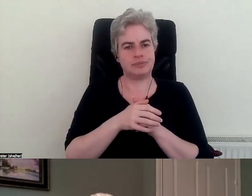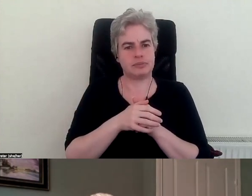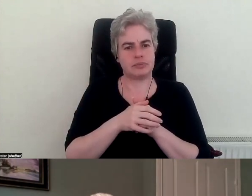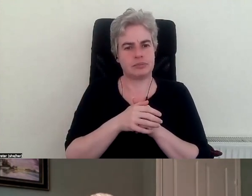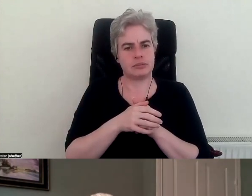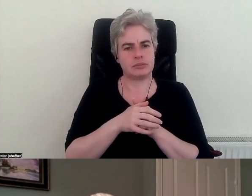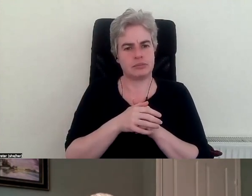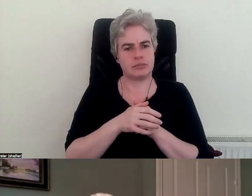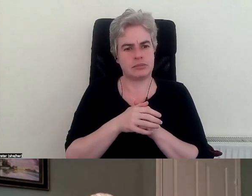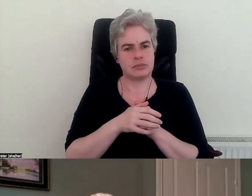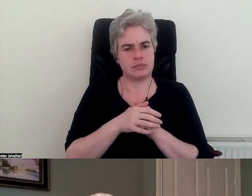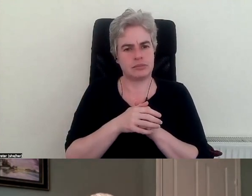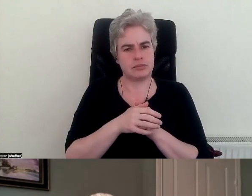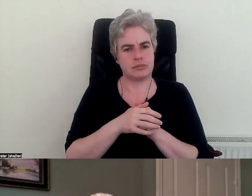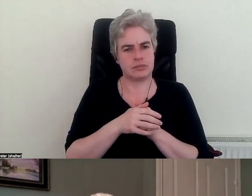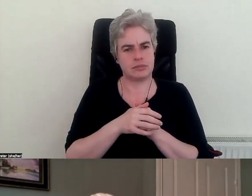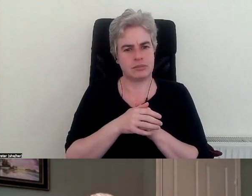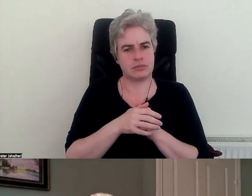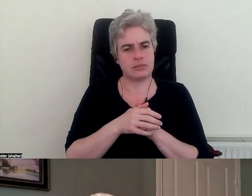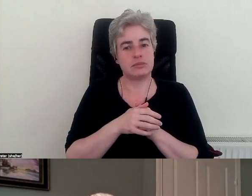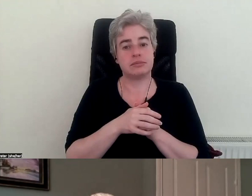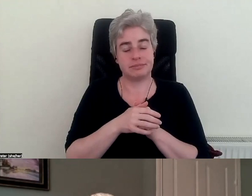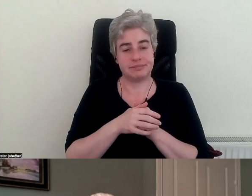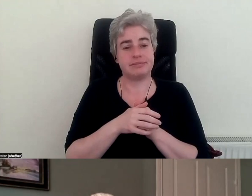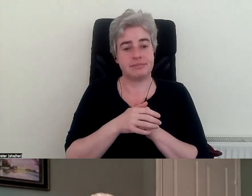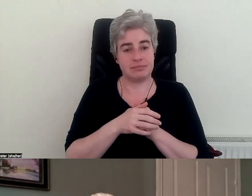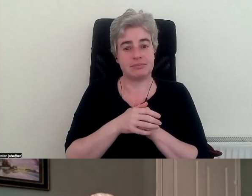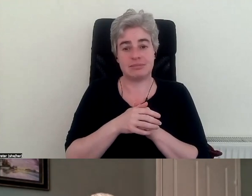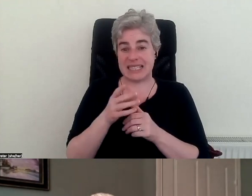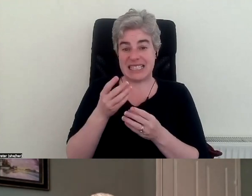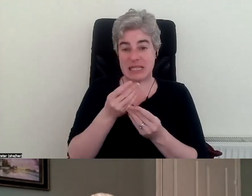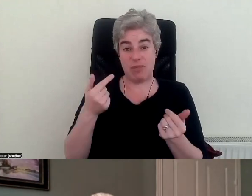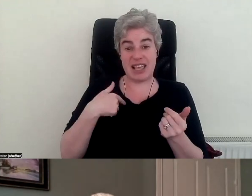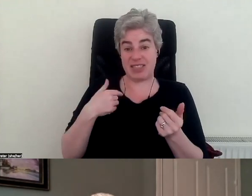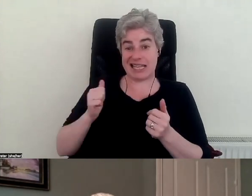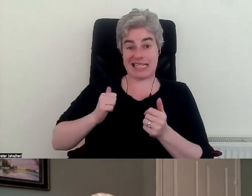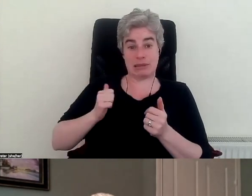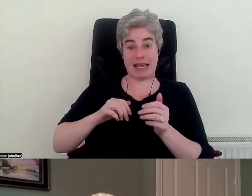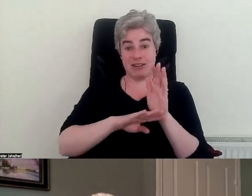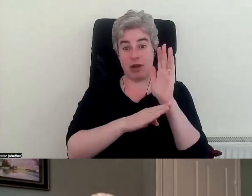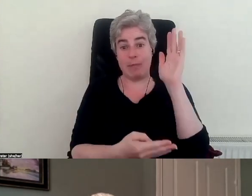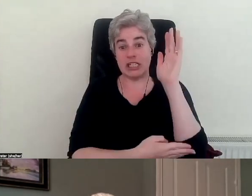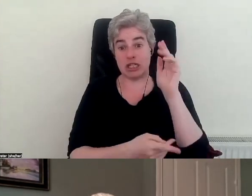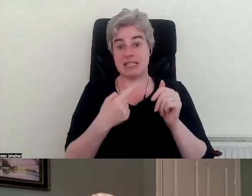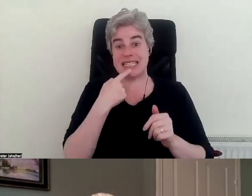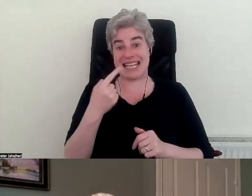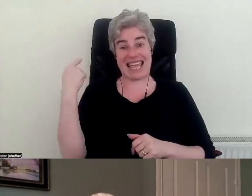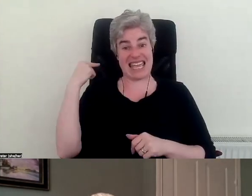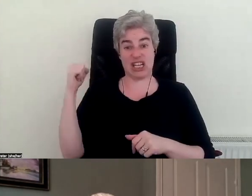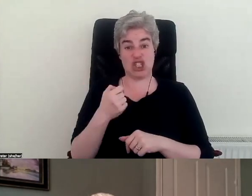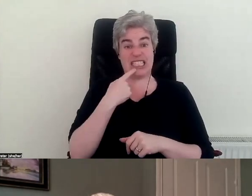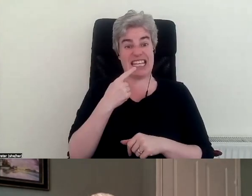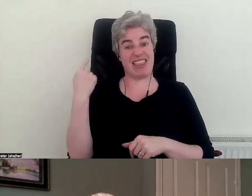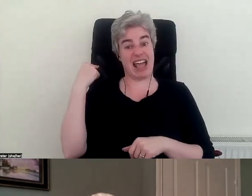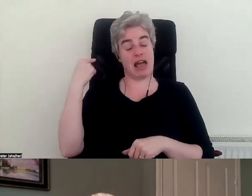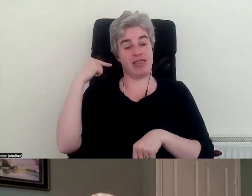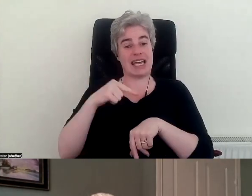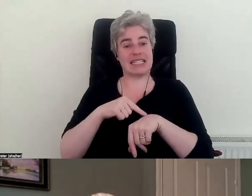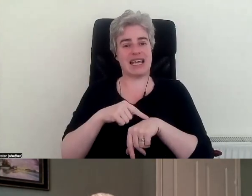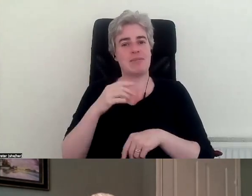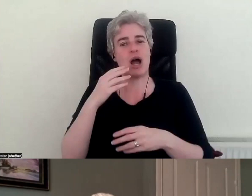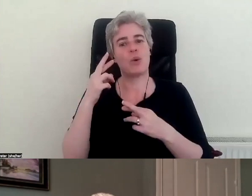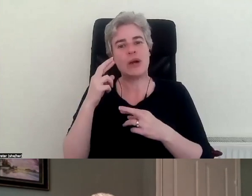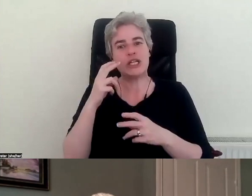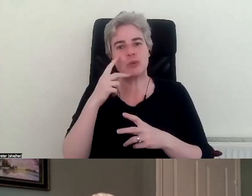something, probably this is something that is expected of a bishop to say at that point in time. I wish we could